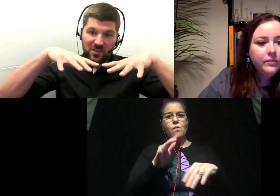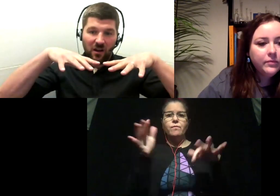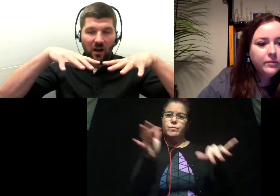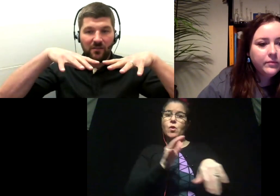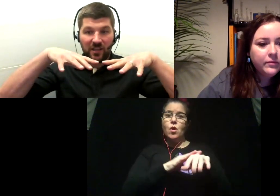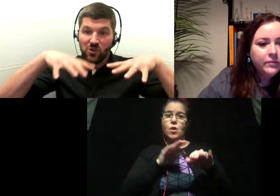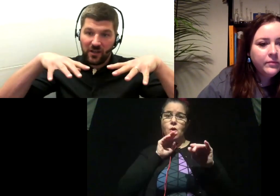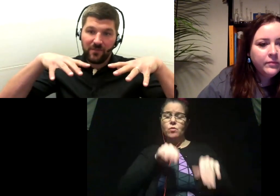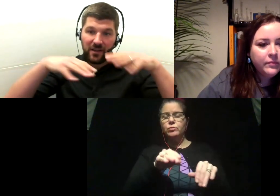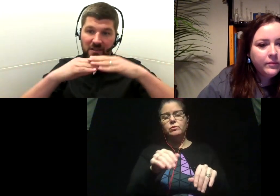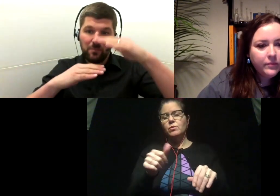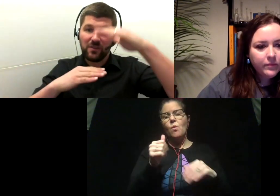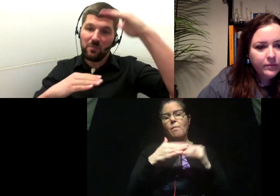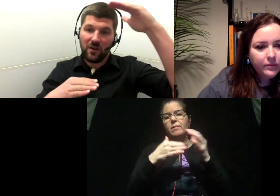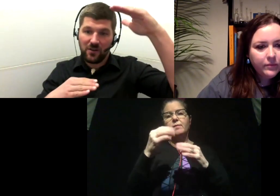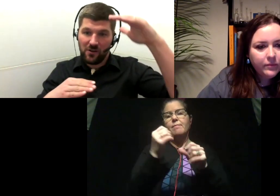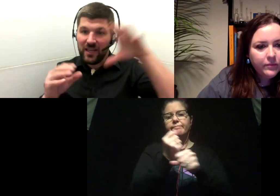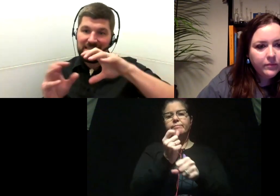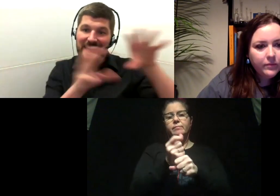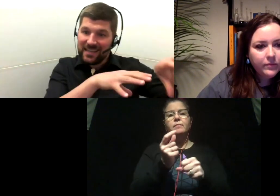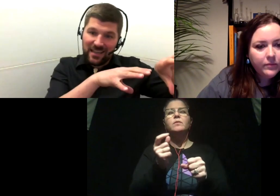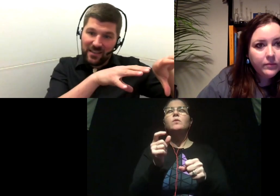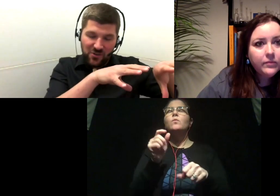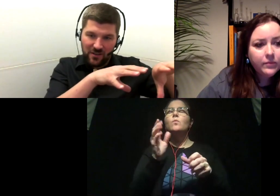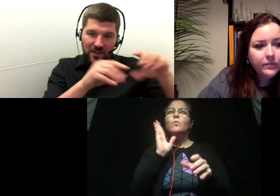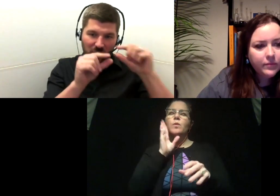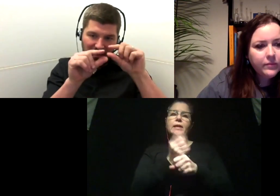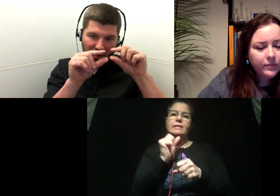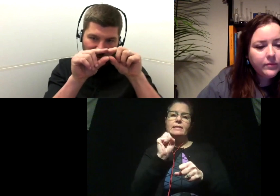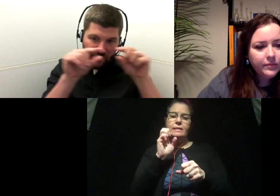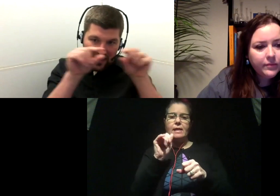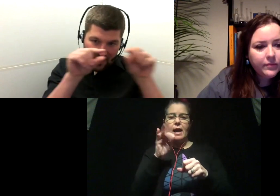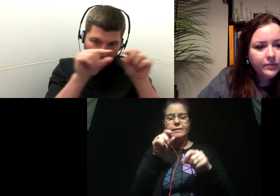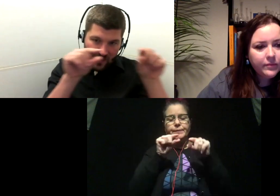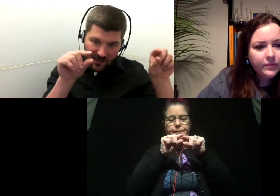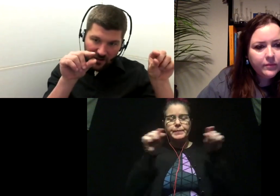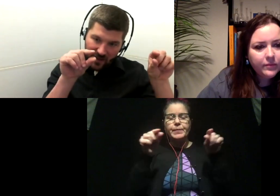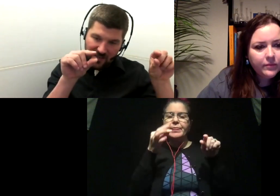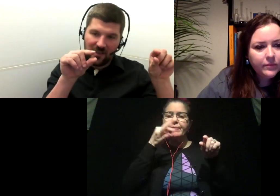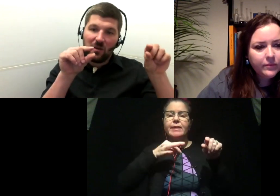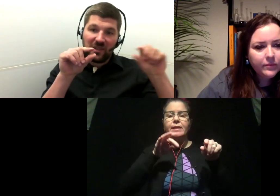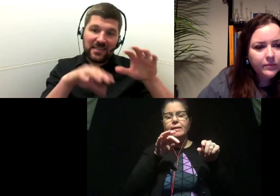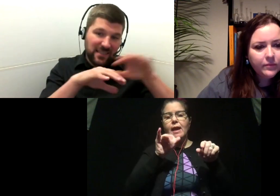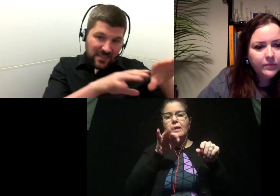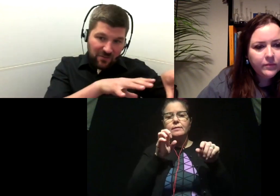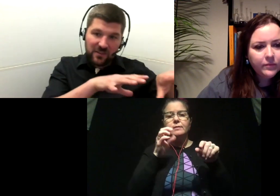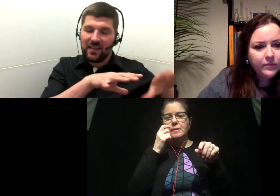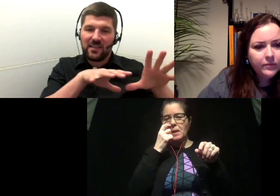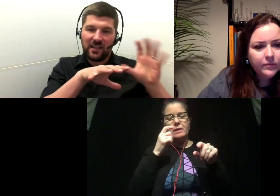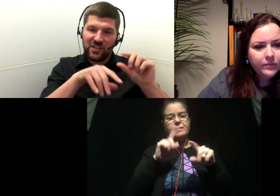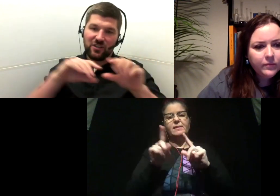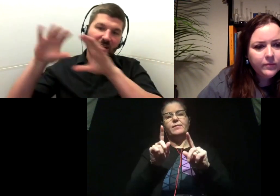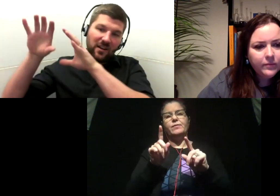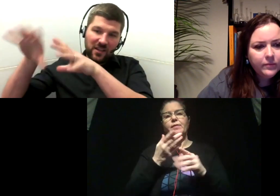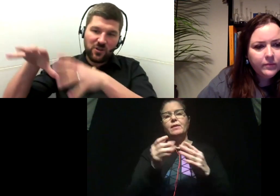falls on the ocean, it doesn't build up year after year. You get sea ice on the ocean, where the ocean freezes into a thin layer of ice, but that's a different thing. That's not